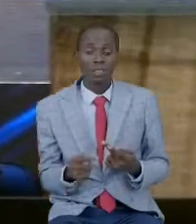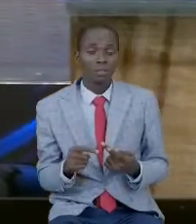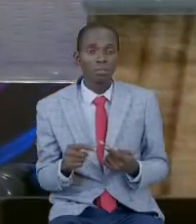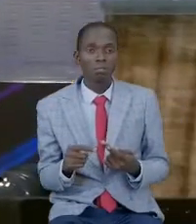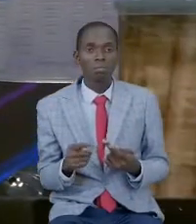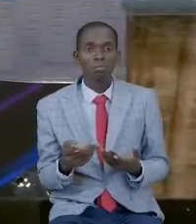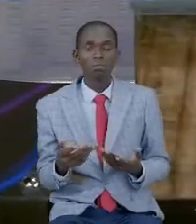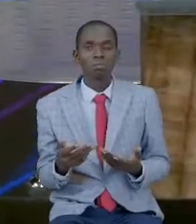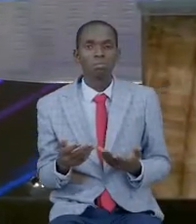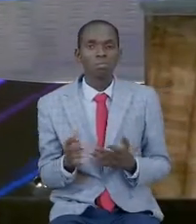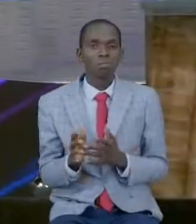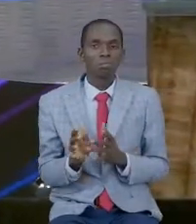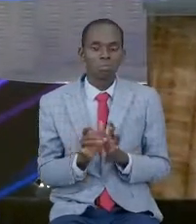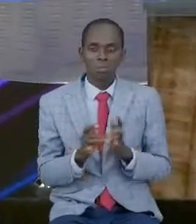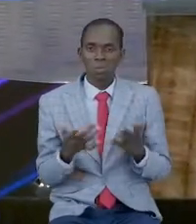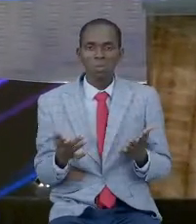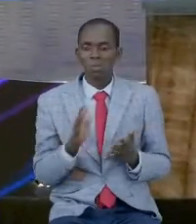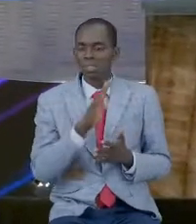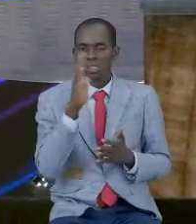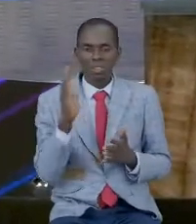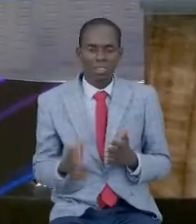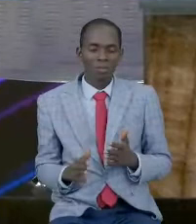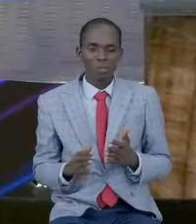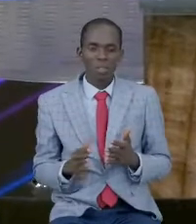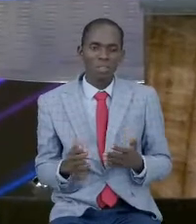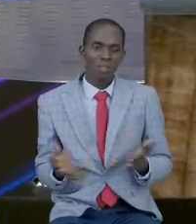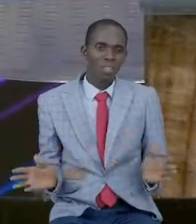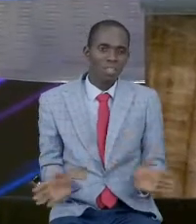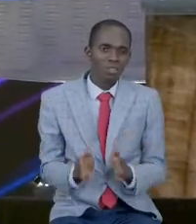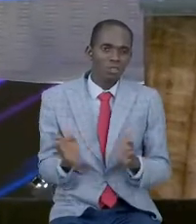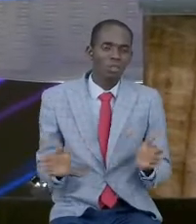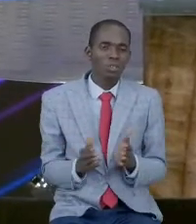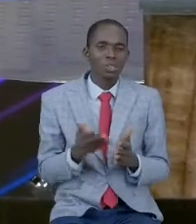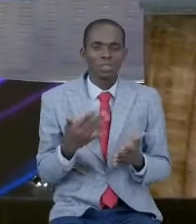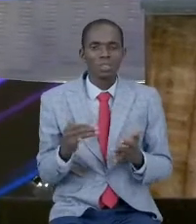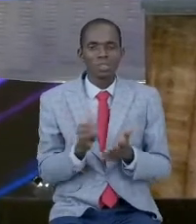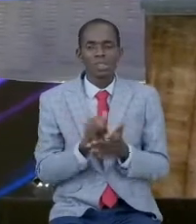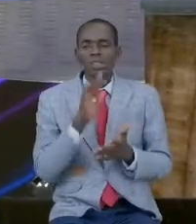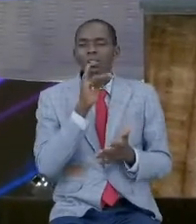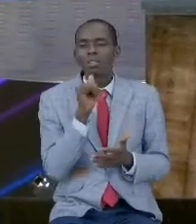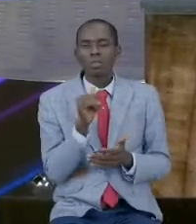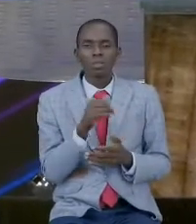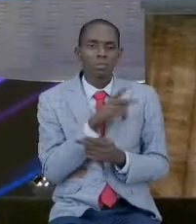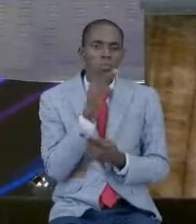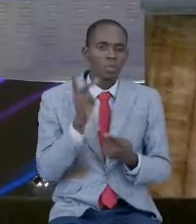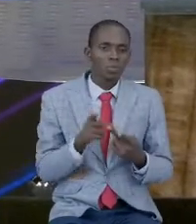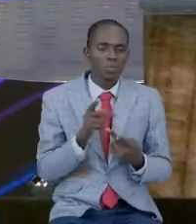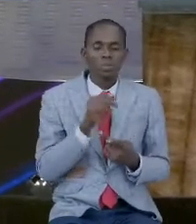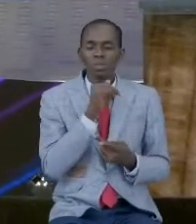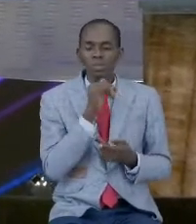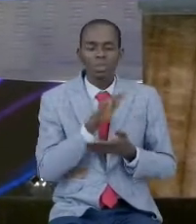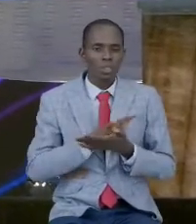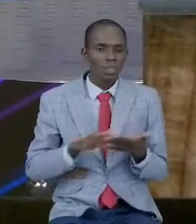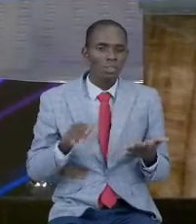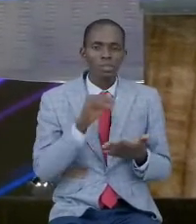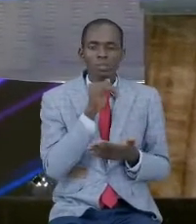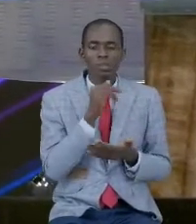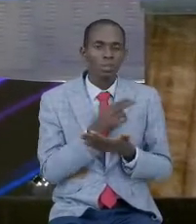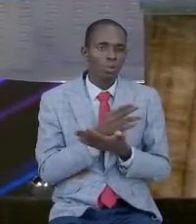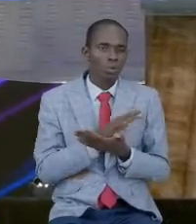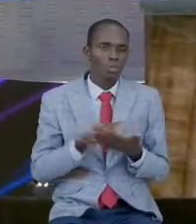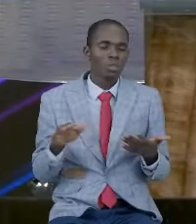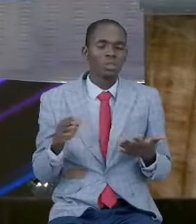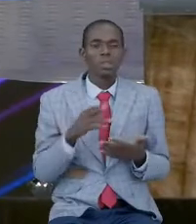justifies imperfection, impurity, iniquity, transgression,